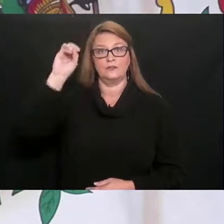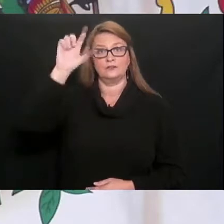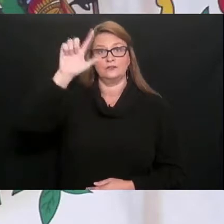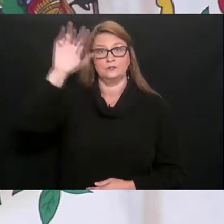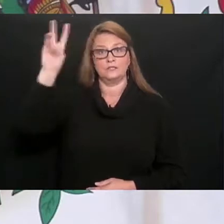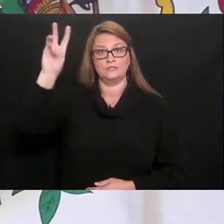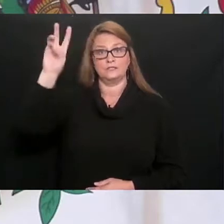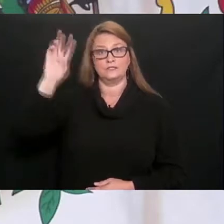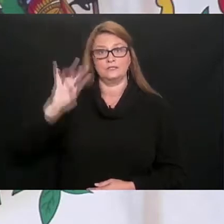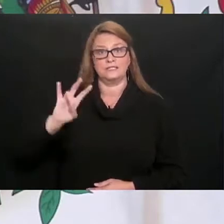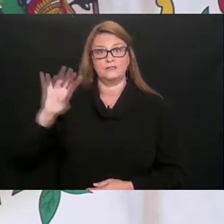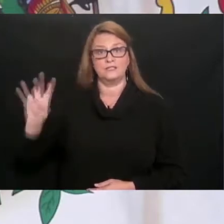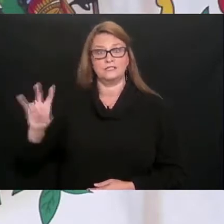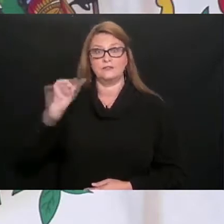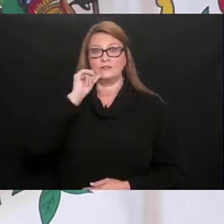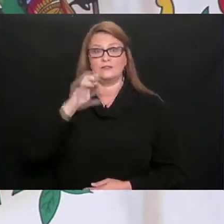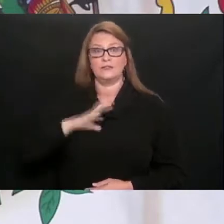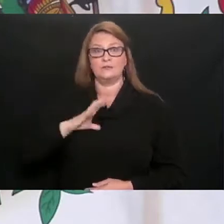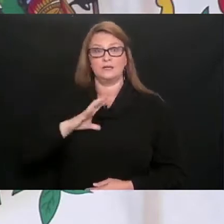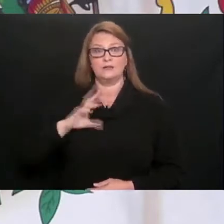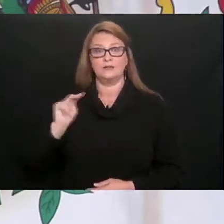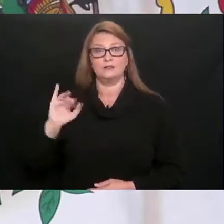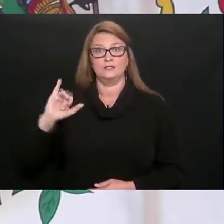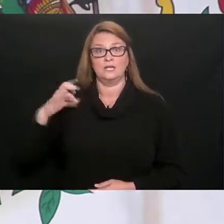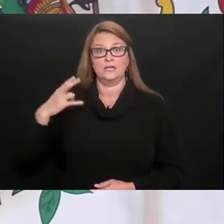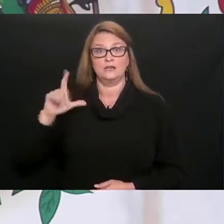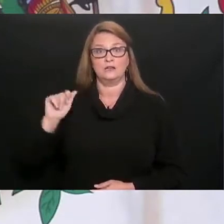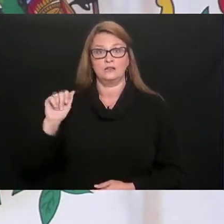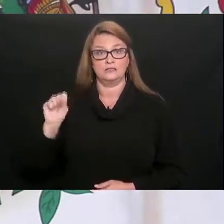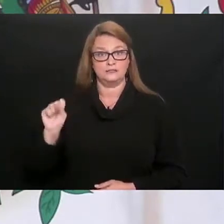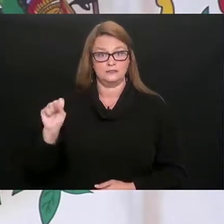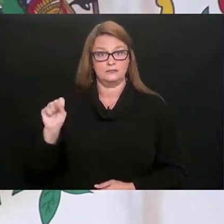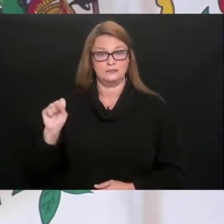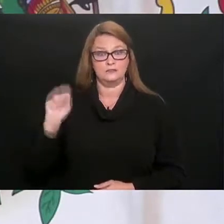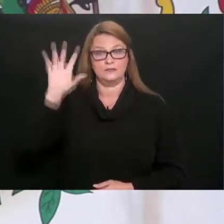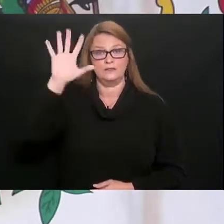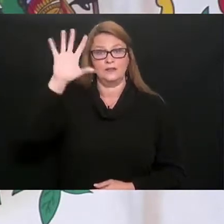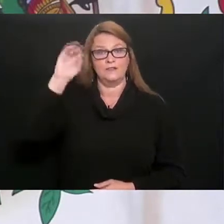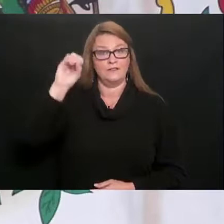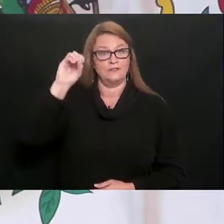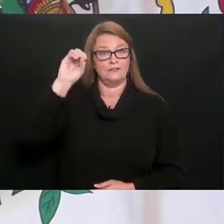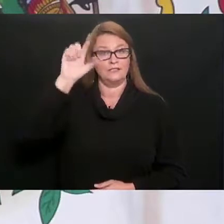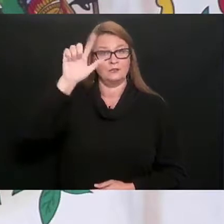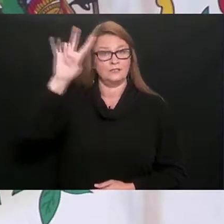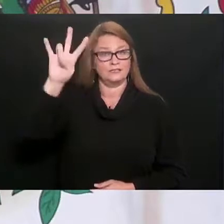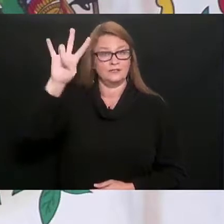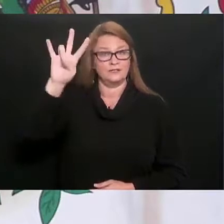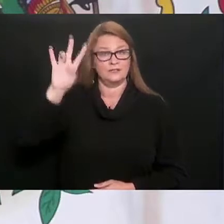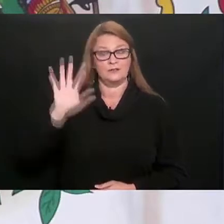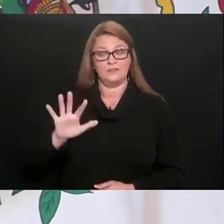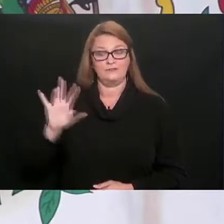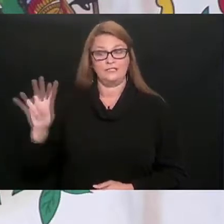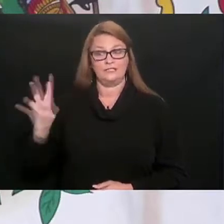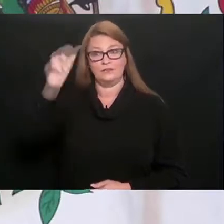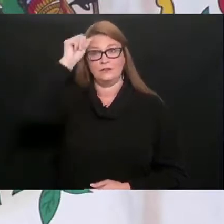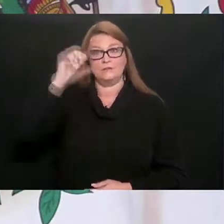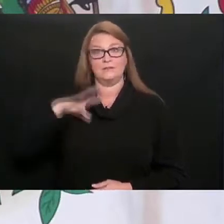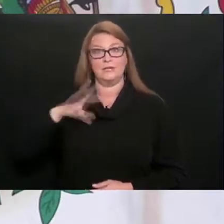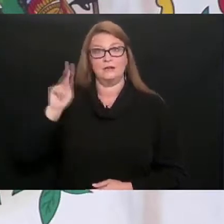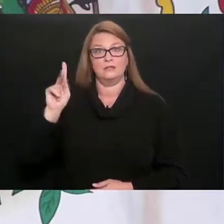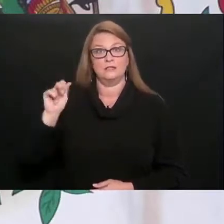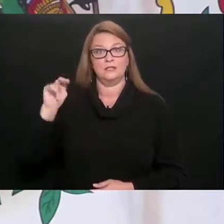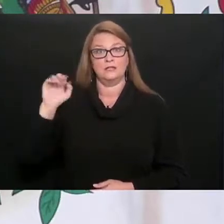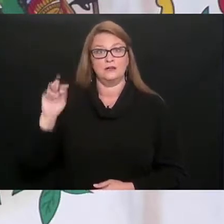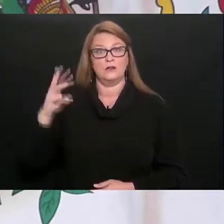death, a 77-year-old female from Nicholas County. The 5,027th death, a 57-year-old male from Kanawha